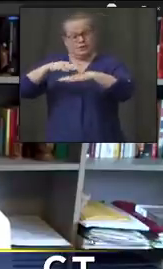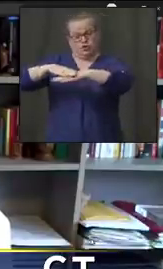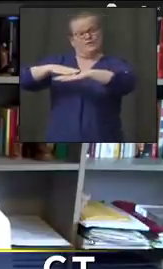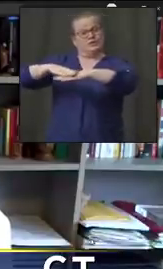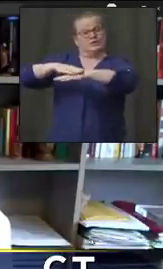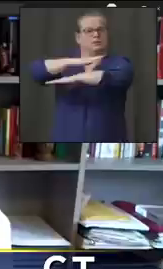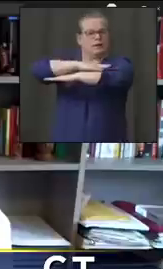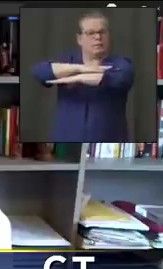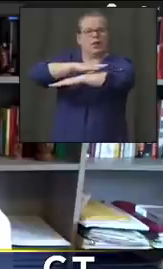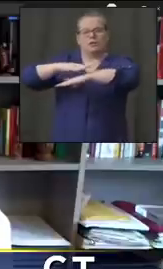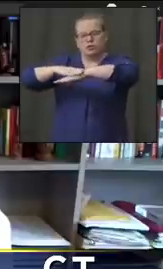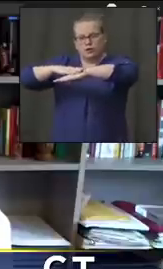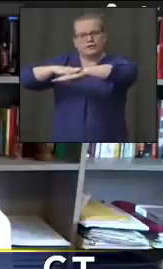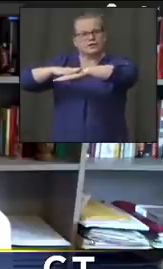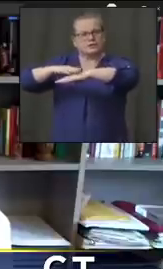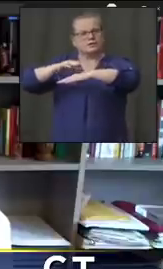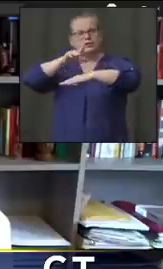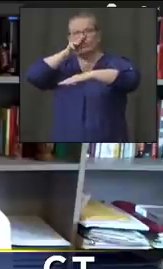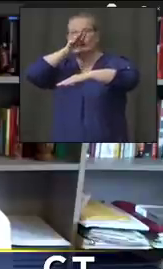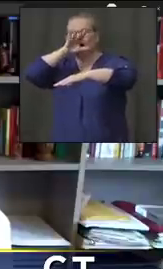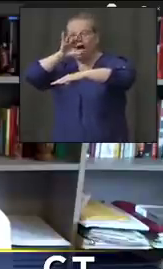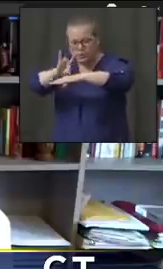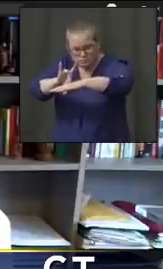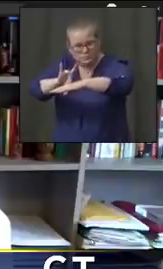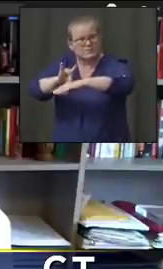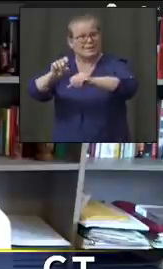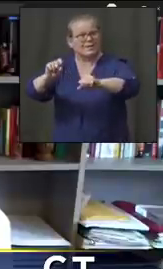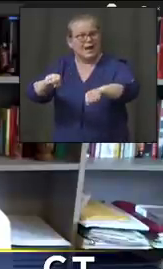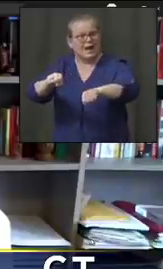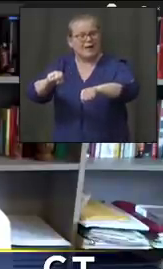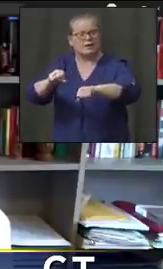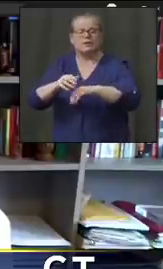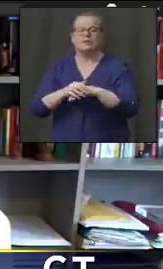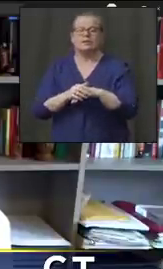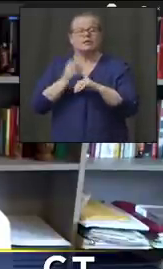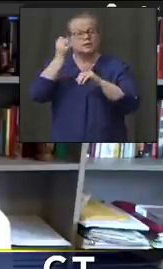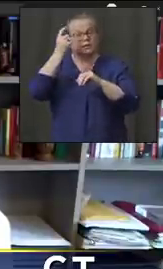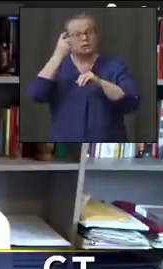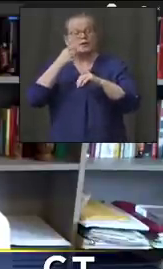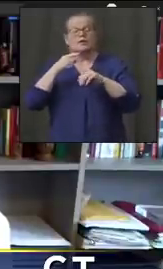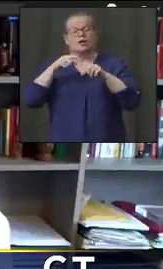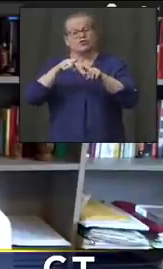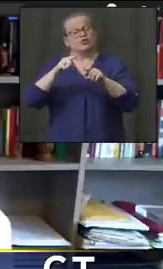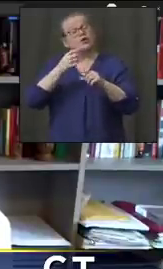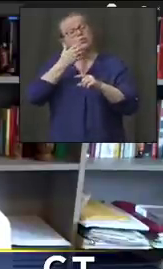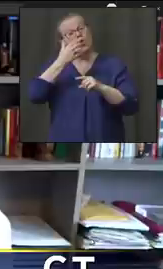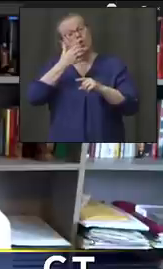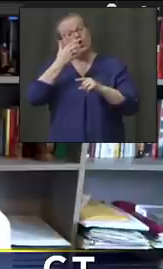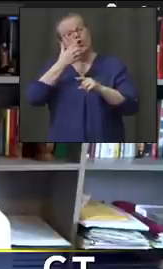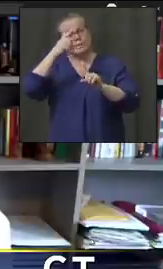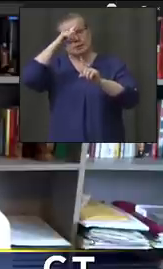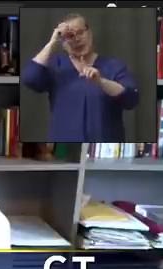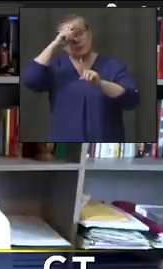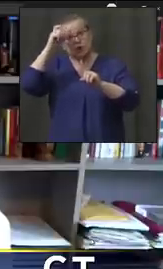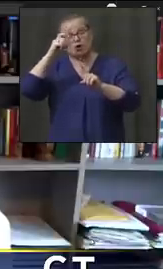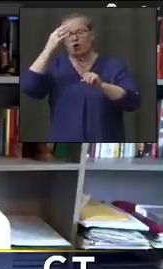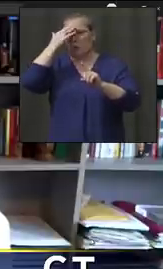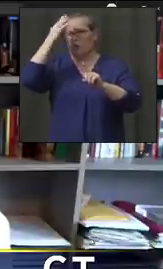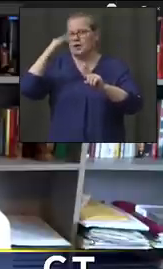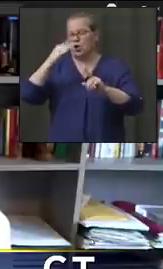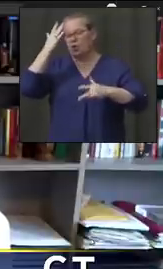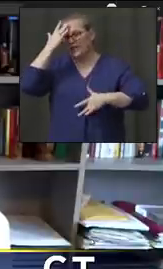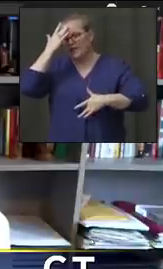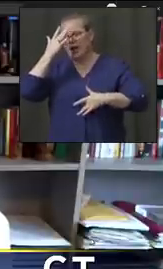months, we know that the virus survives less well when it's warmer. And we also know that sunlight can inactivate or